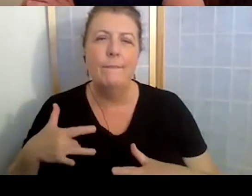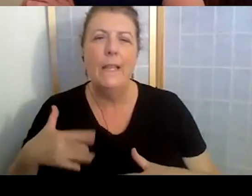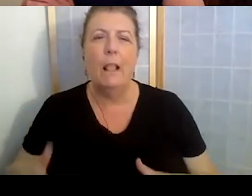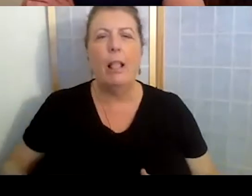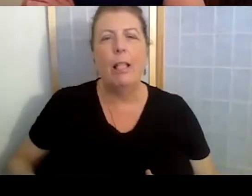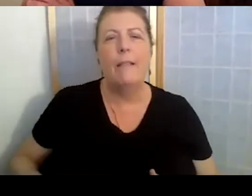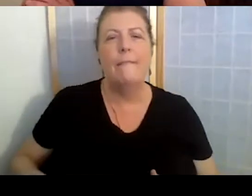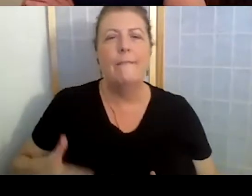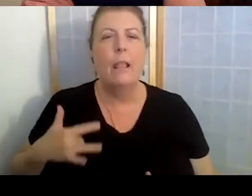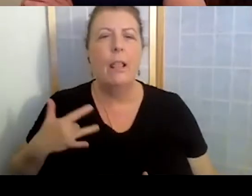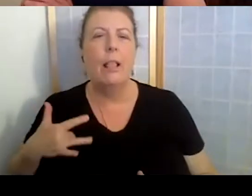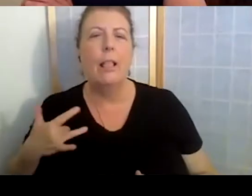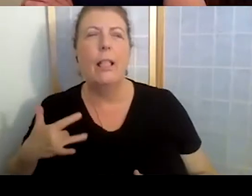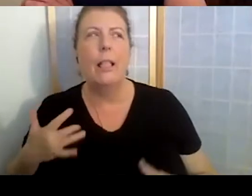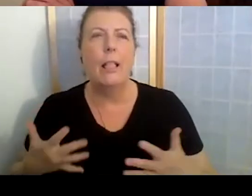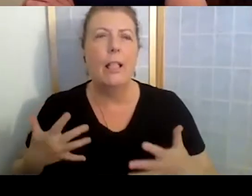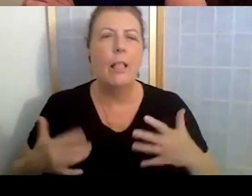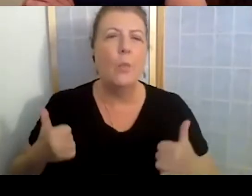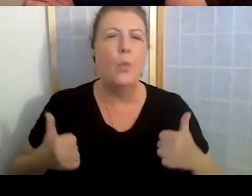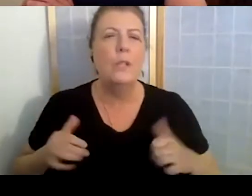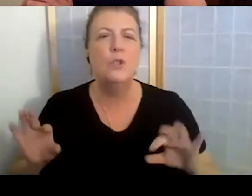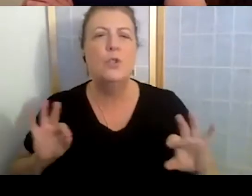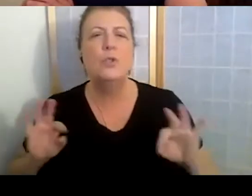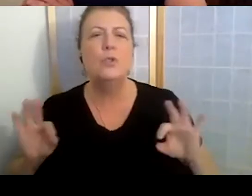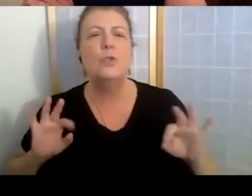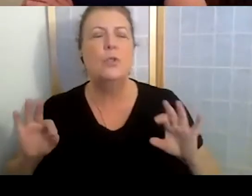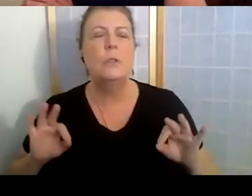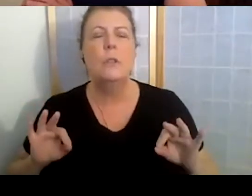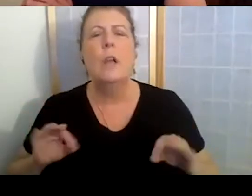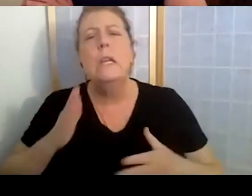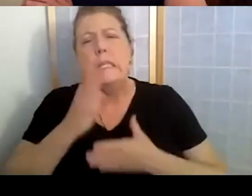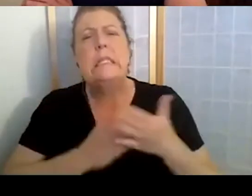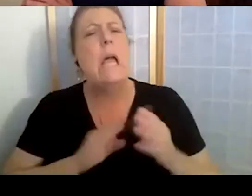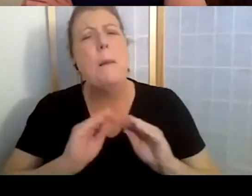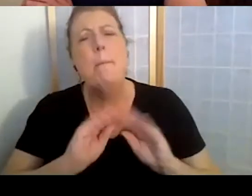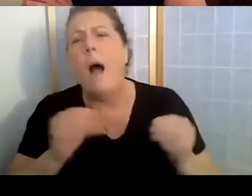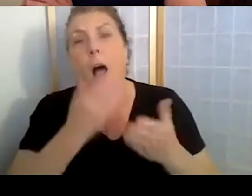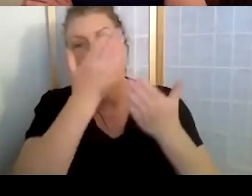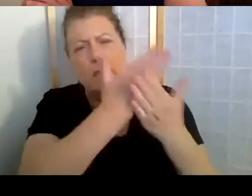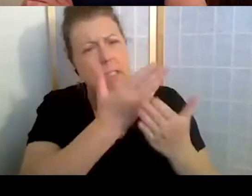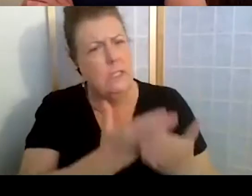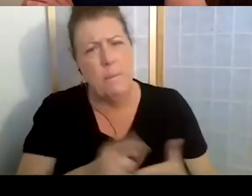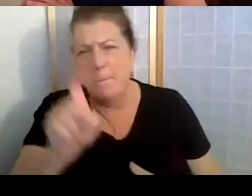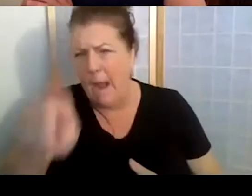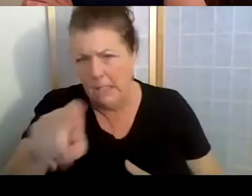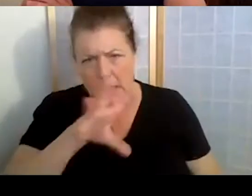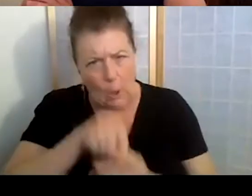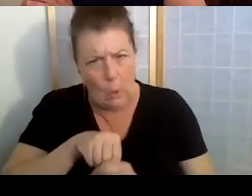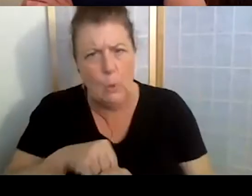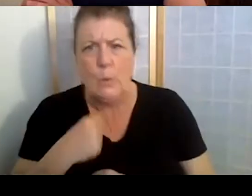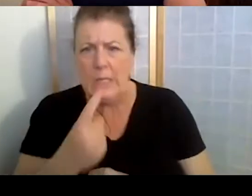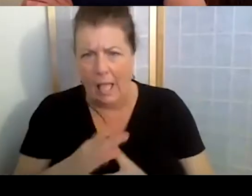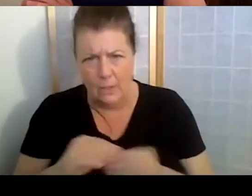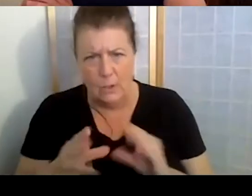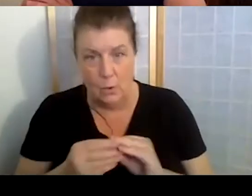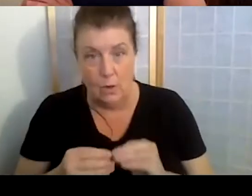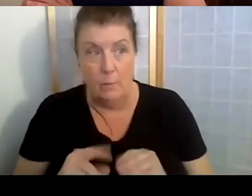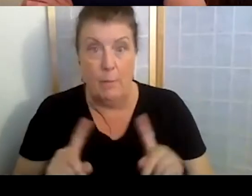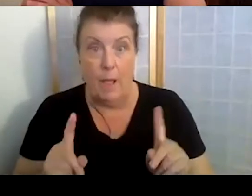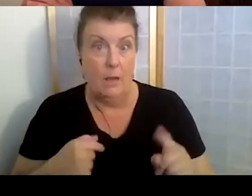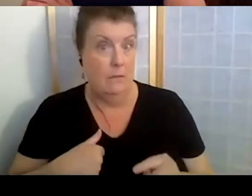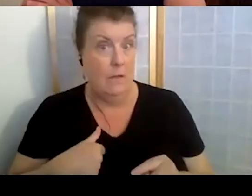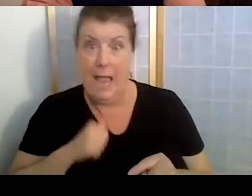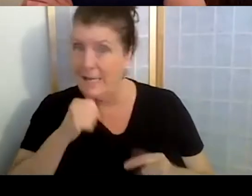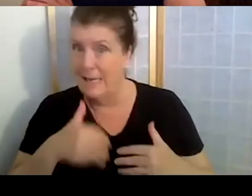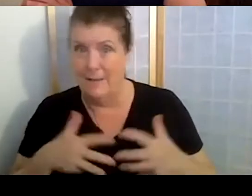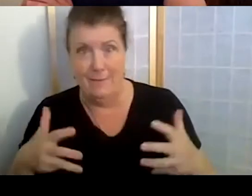truthfully and with some integrity. Then there's all that other, and I didn't, you know, Tanya, you were dealing with a